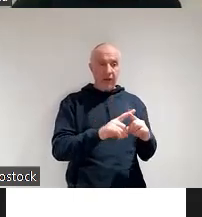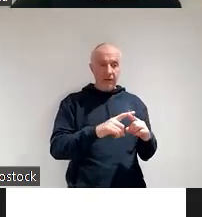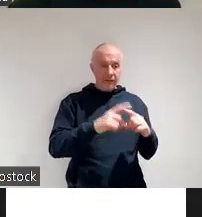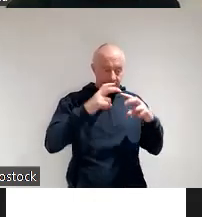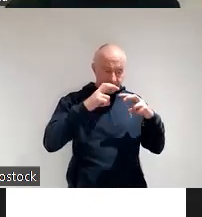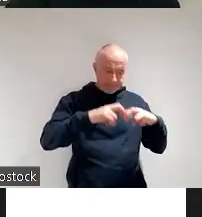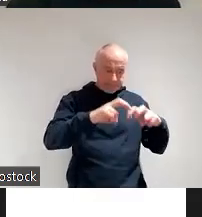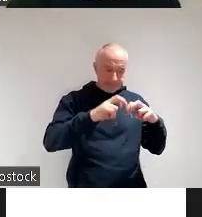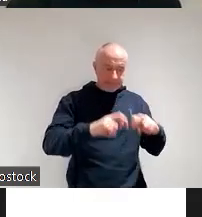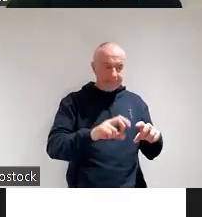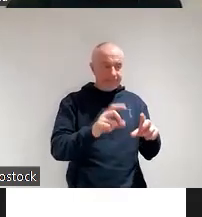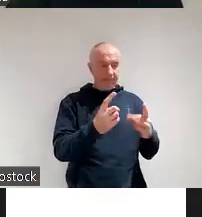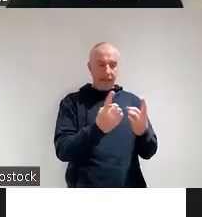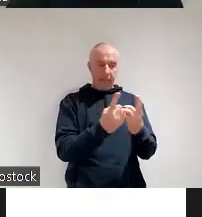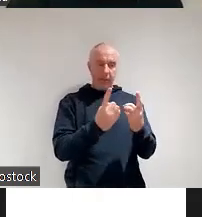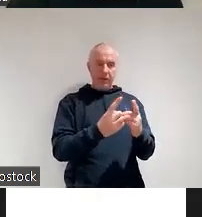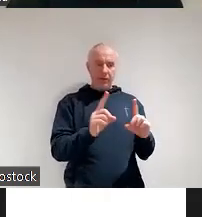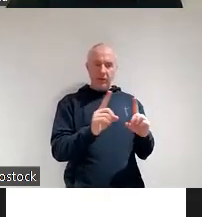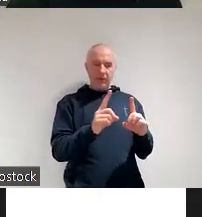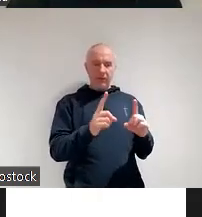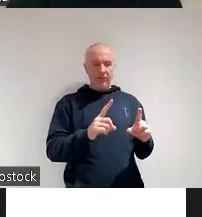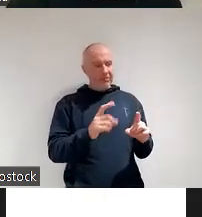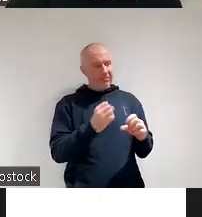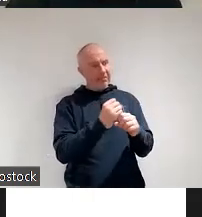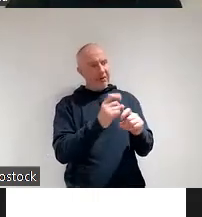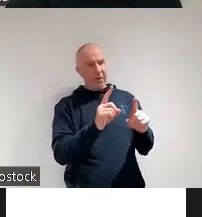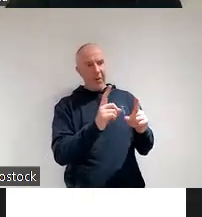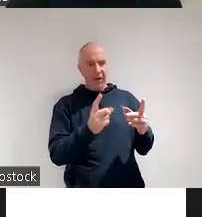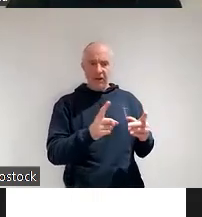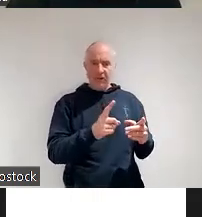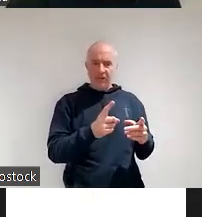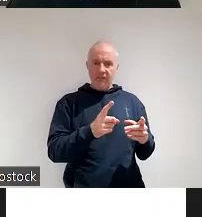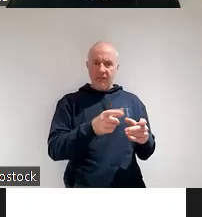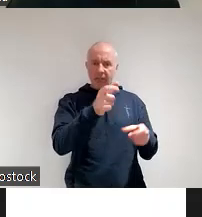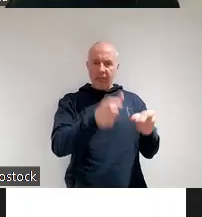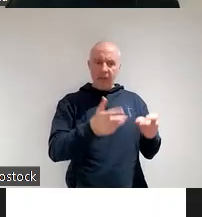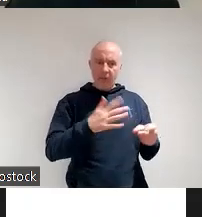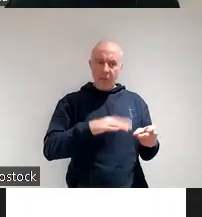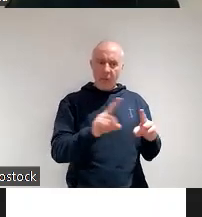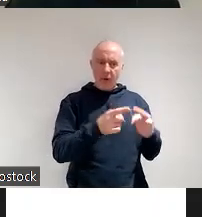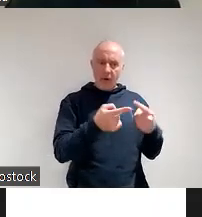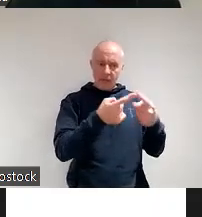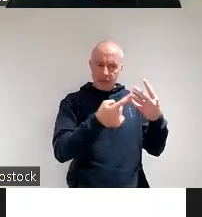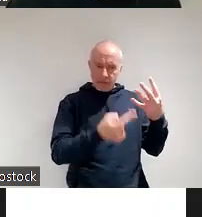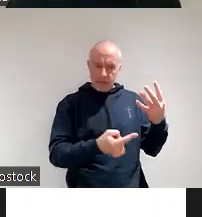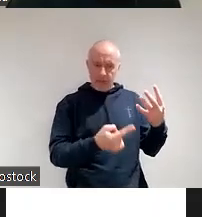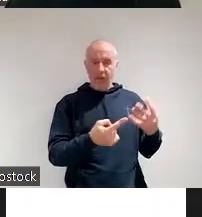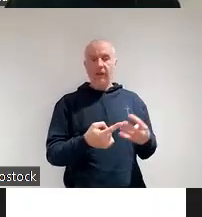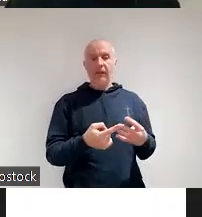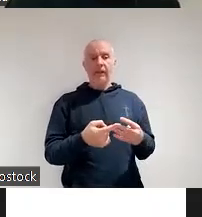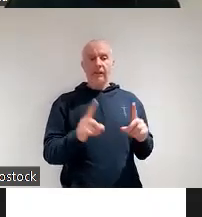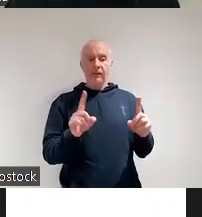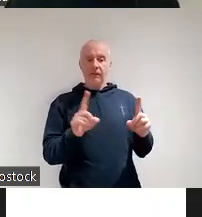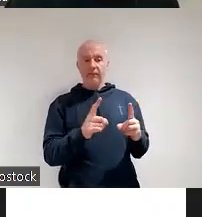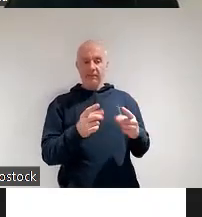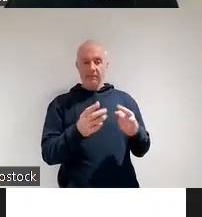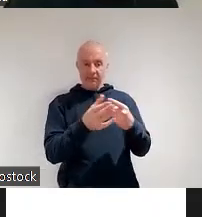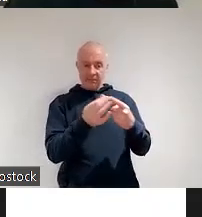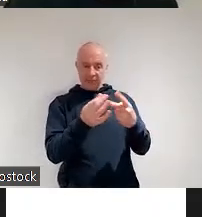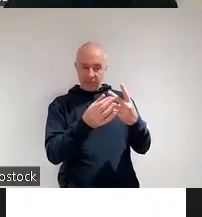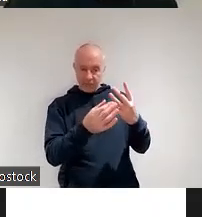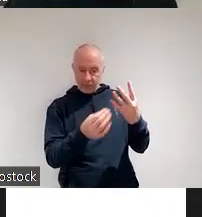this product actually means. What do you want? What the customer wants, and how the product should be defined. What kind of features you want to have in